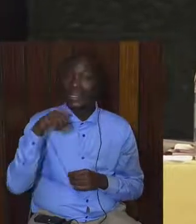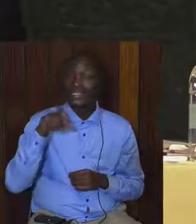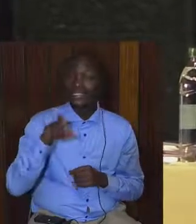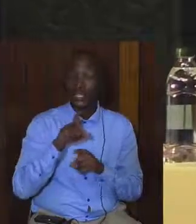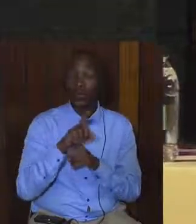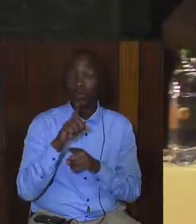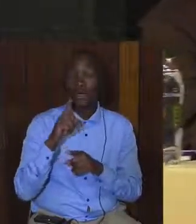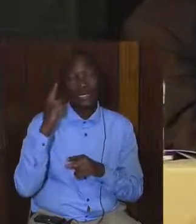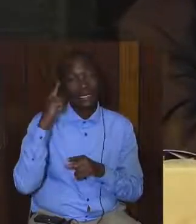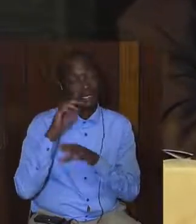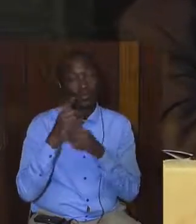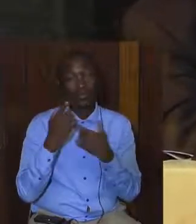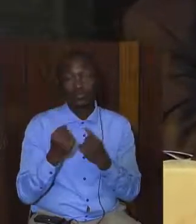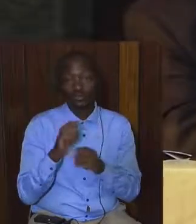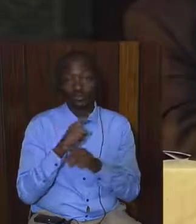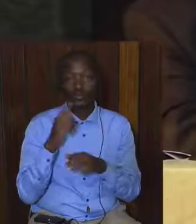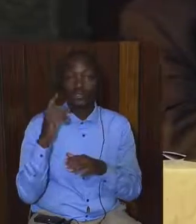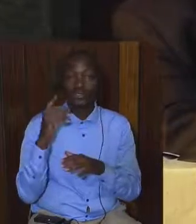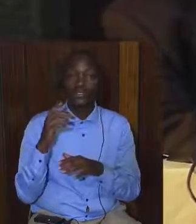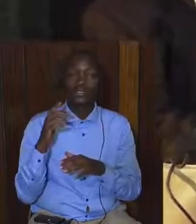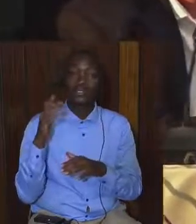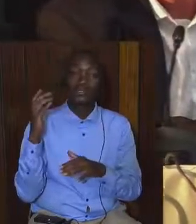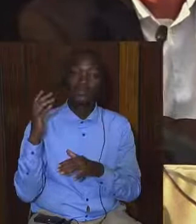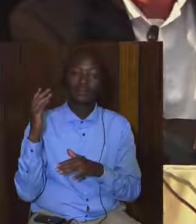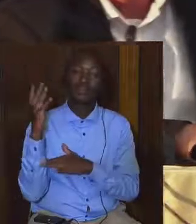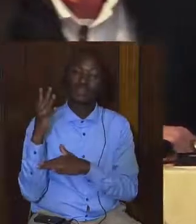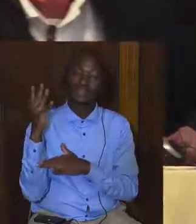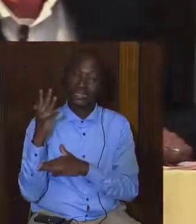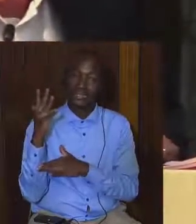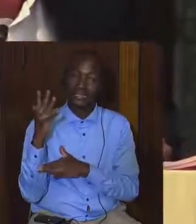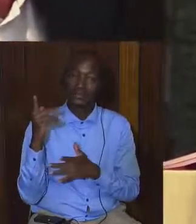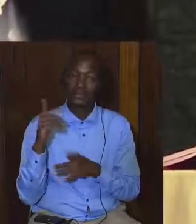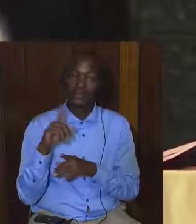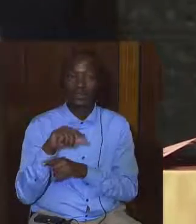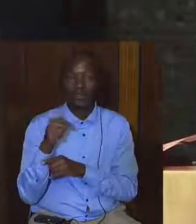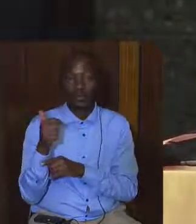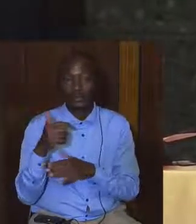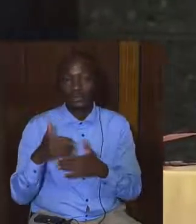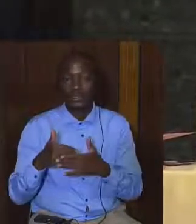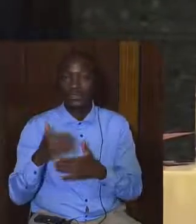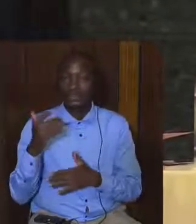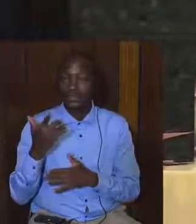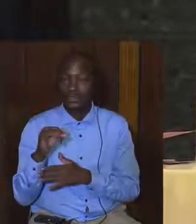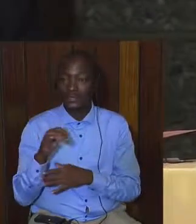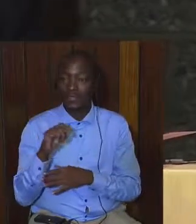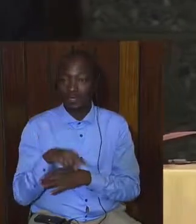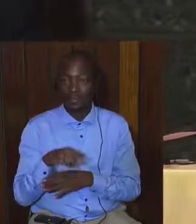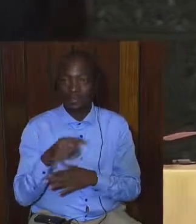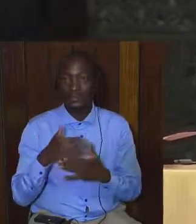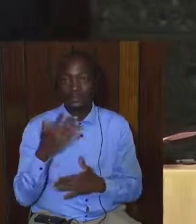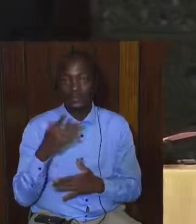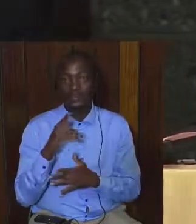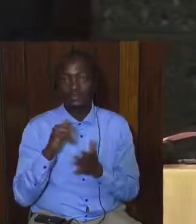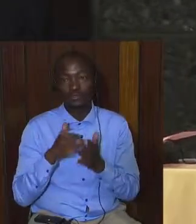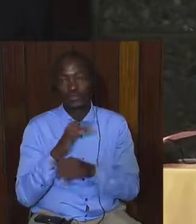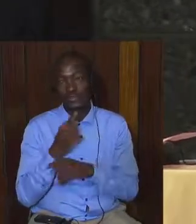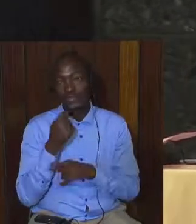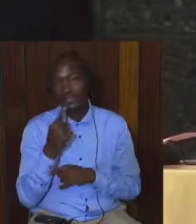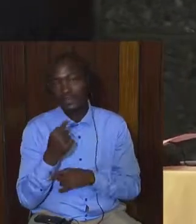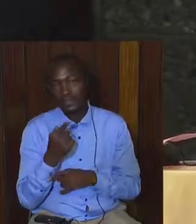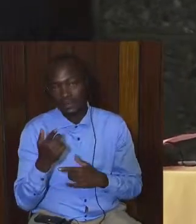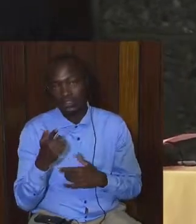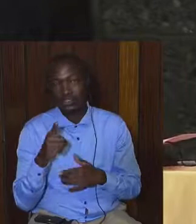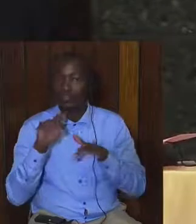we'll do is the presenters present. Once they go to the next slide and they see it's still on the one slide, maybe they should just say to